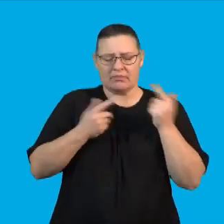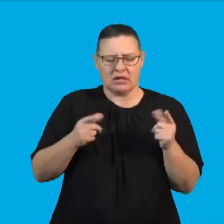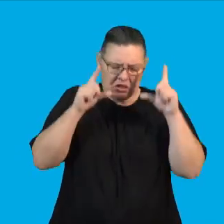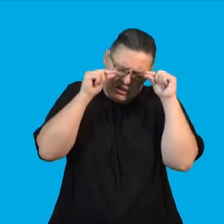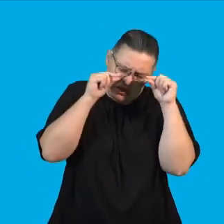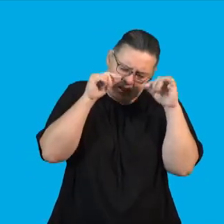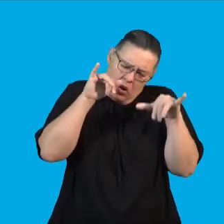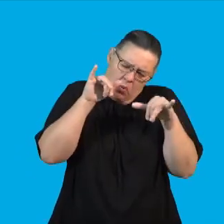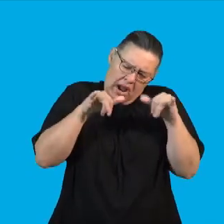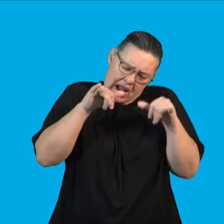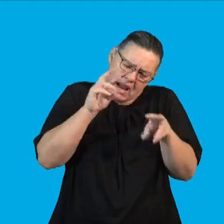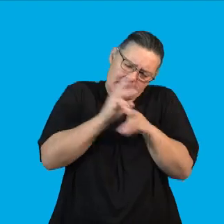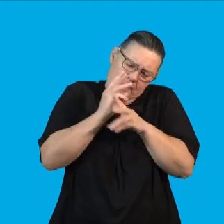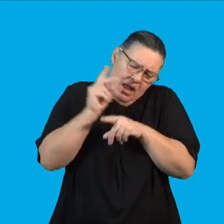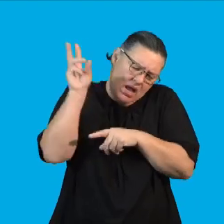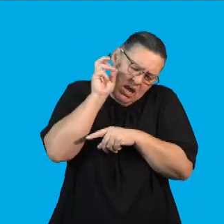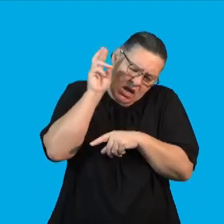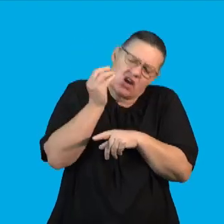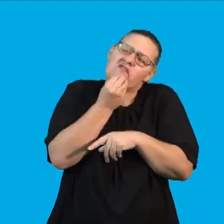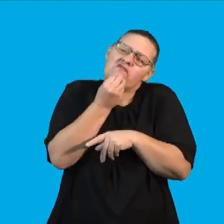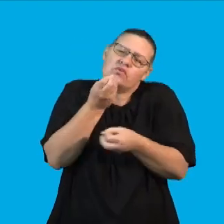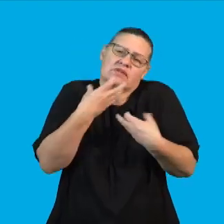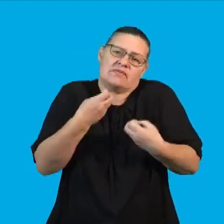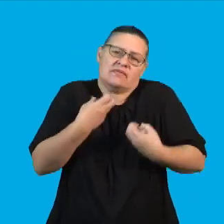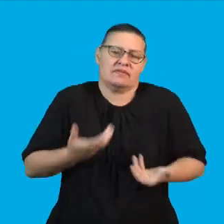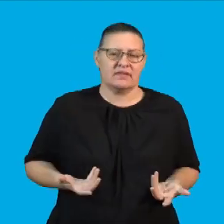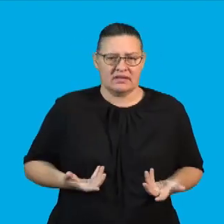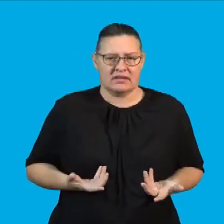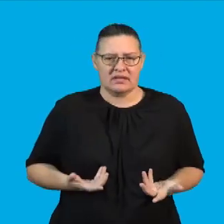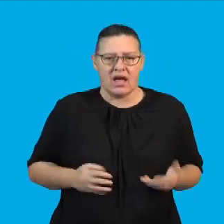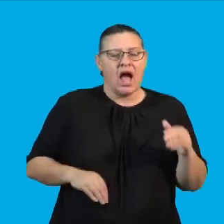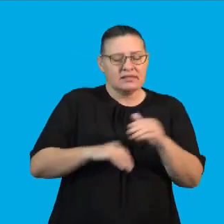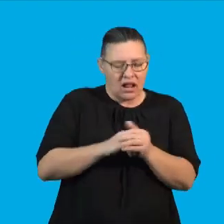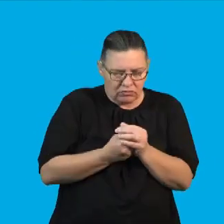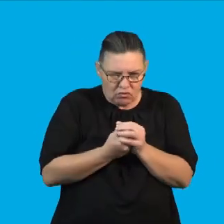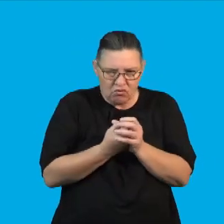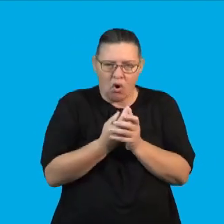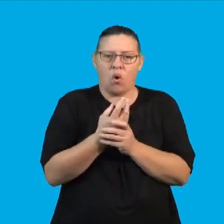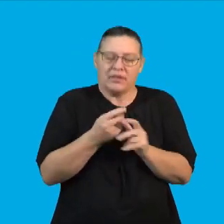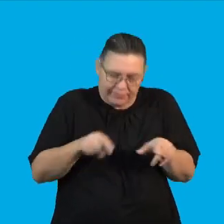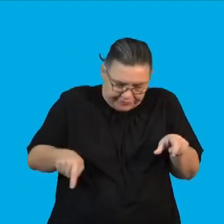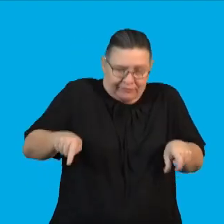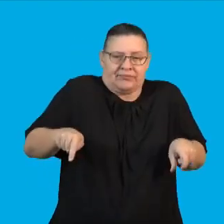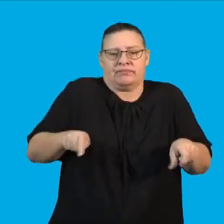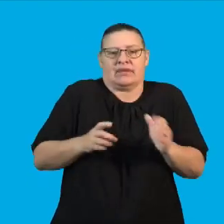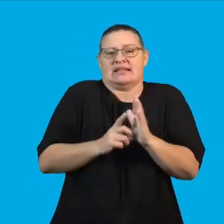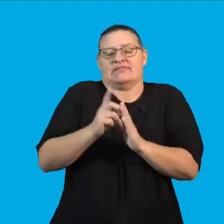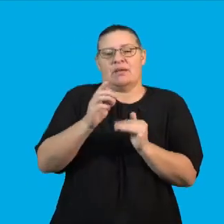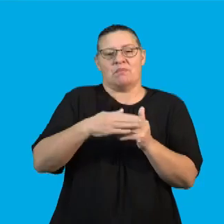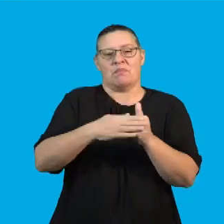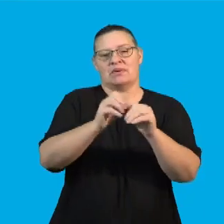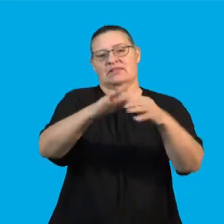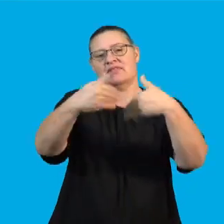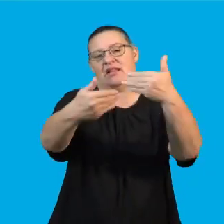lying there helplessly, eyes are closed, waiting for the sound from mommy to bring food until they are able to grow and they can start